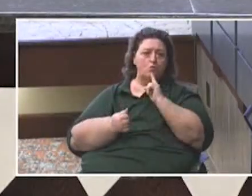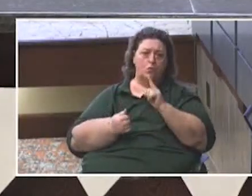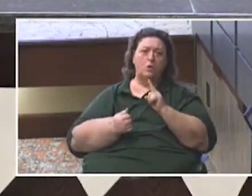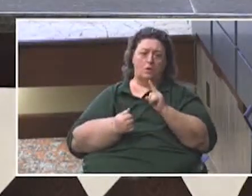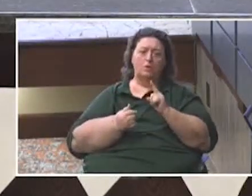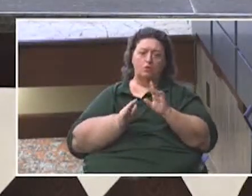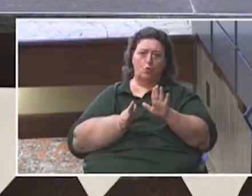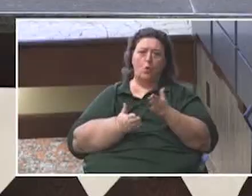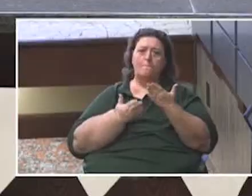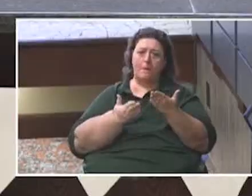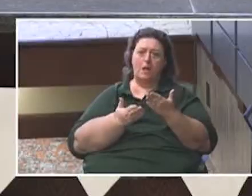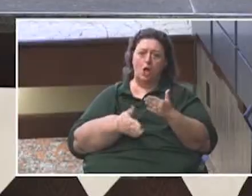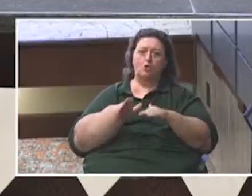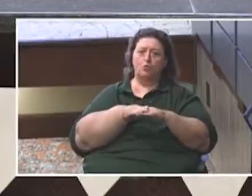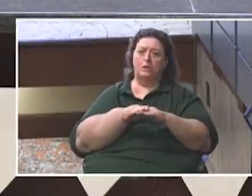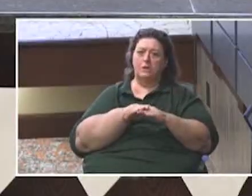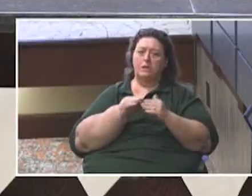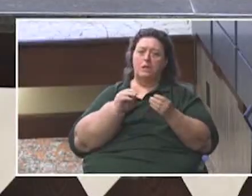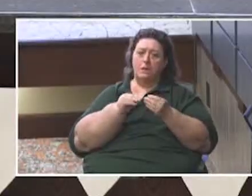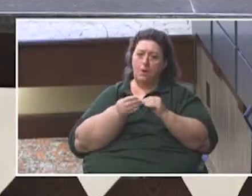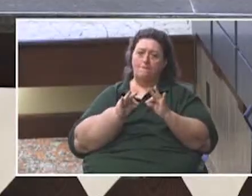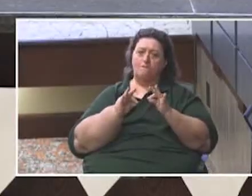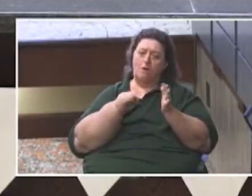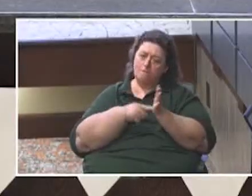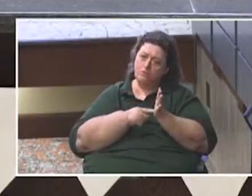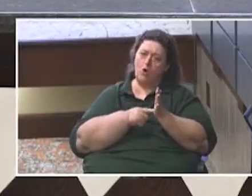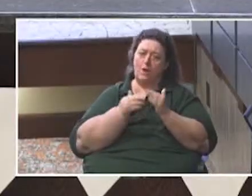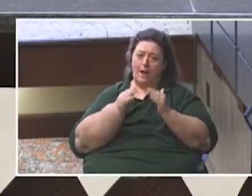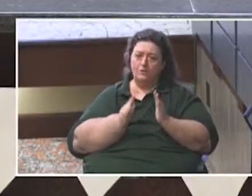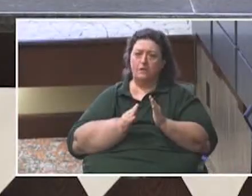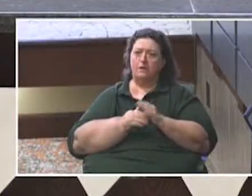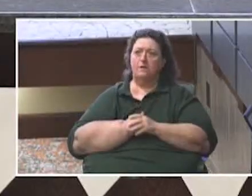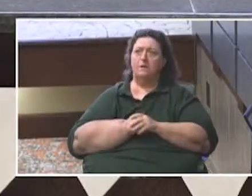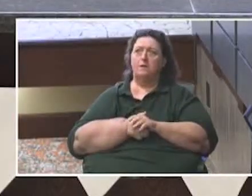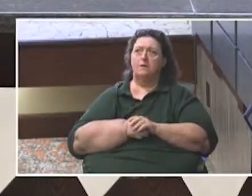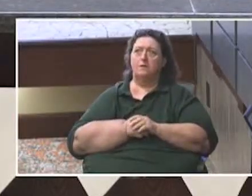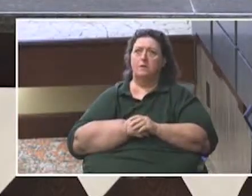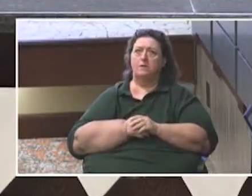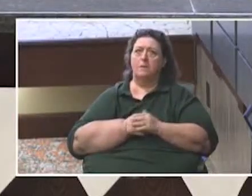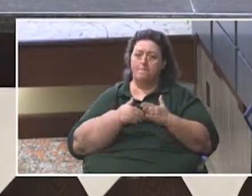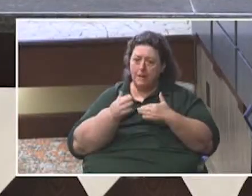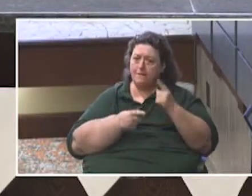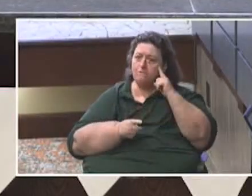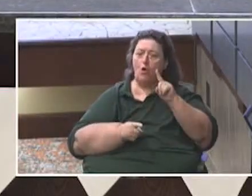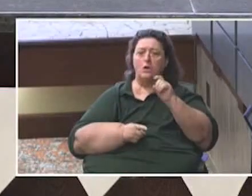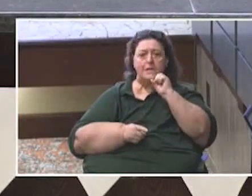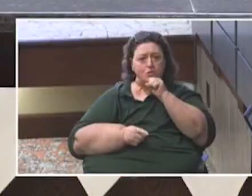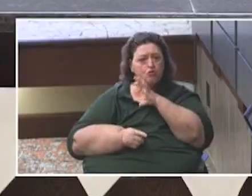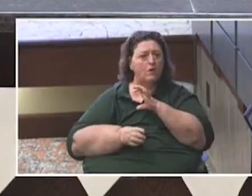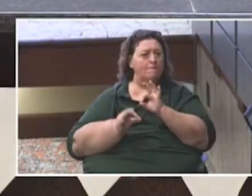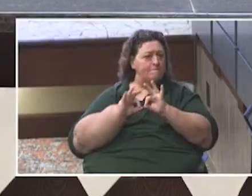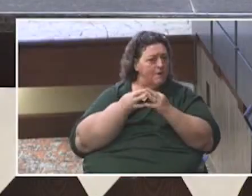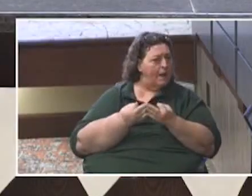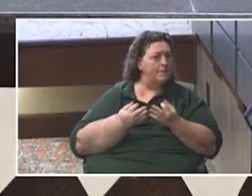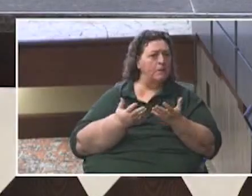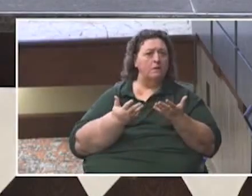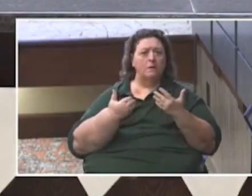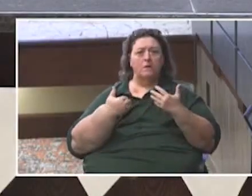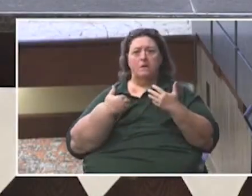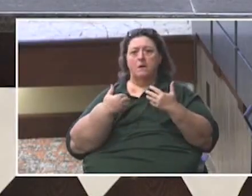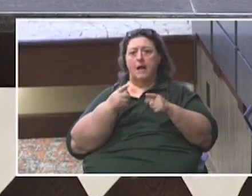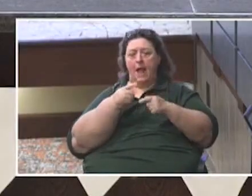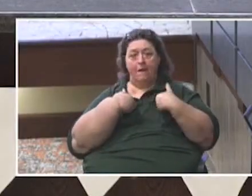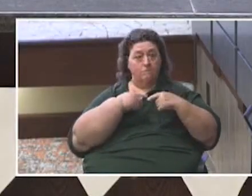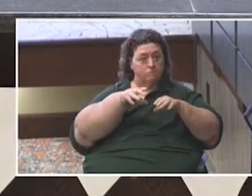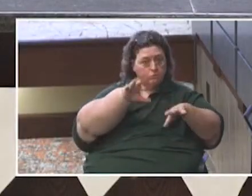recommendation points, increasing the number of affordable housing rental units, providing available units for seniors and families, developing vacant parcels of